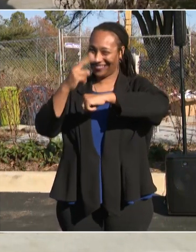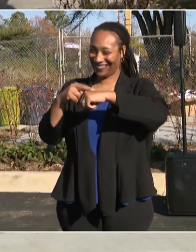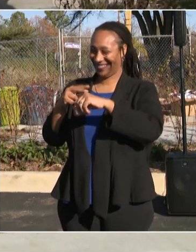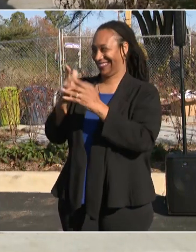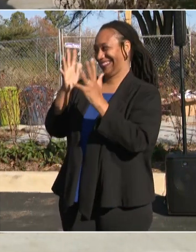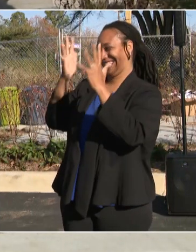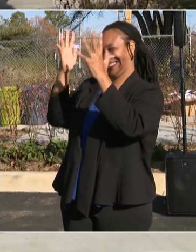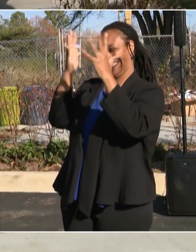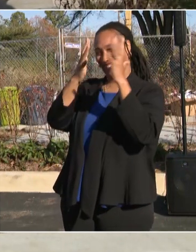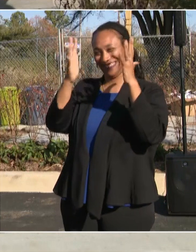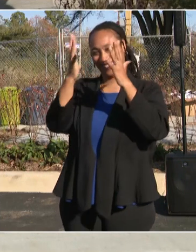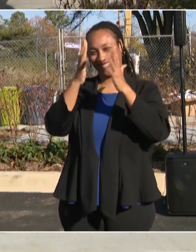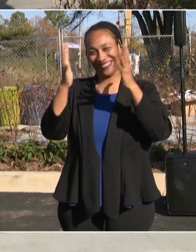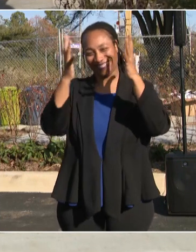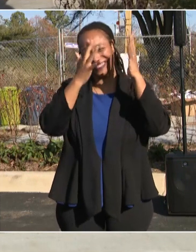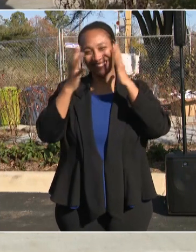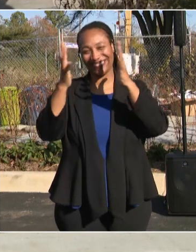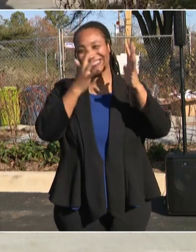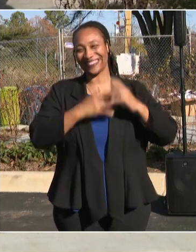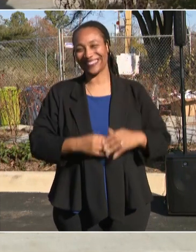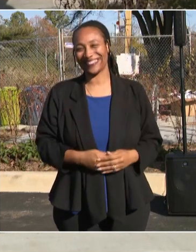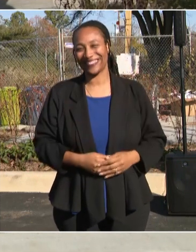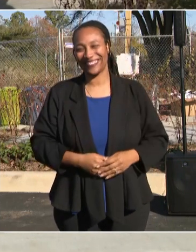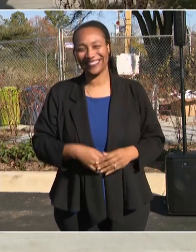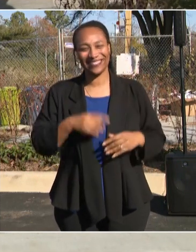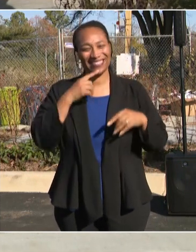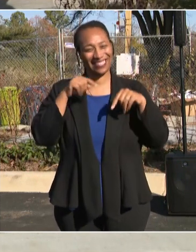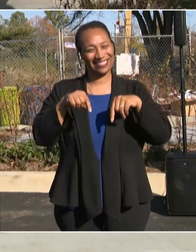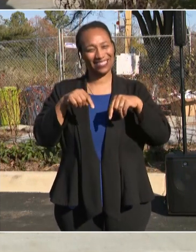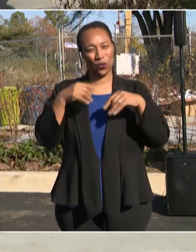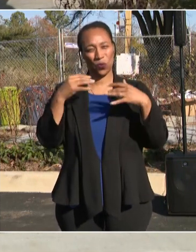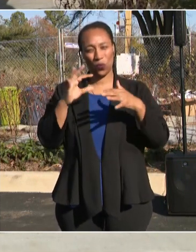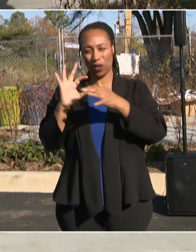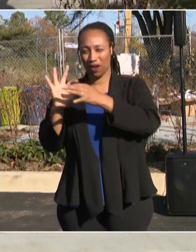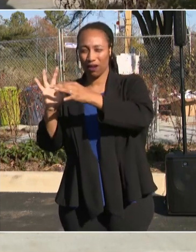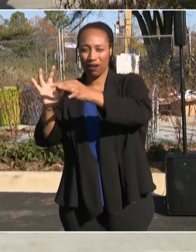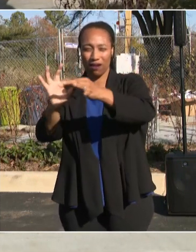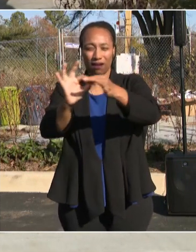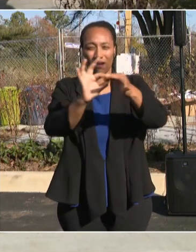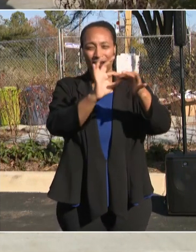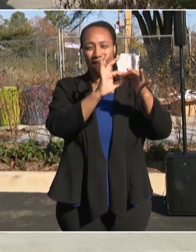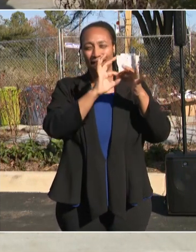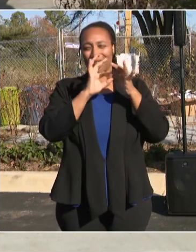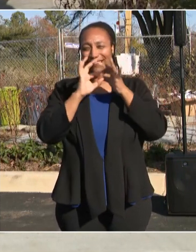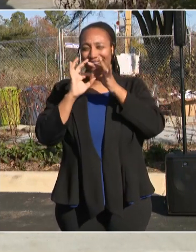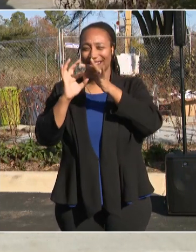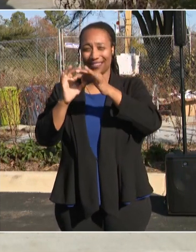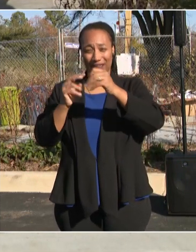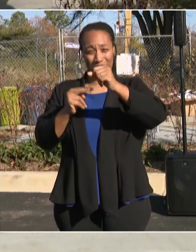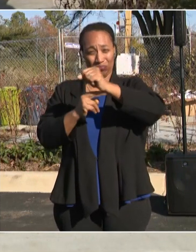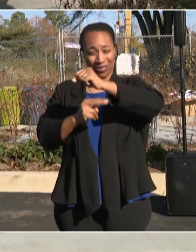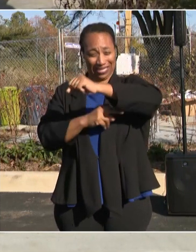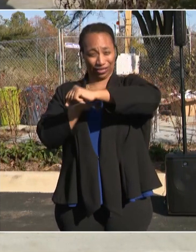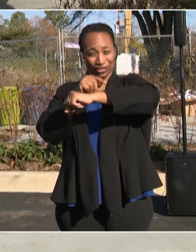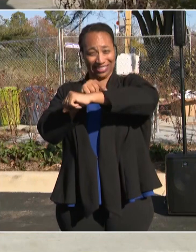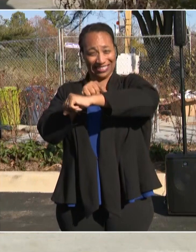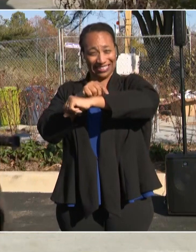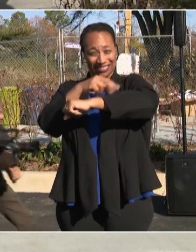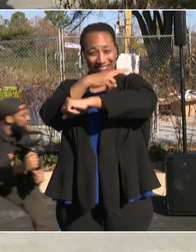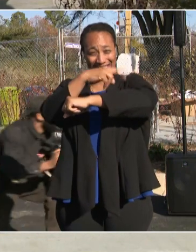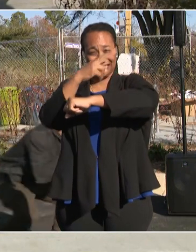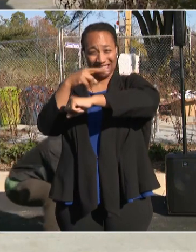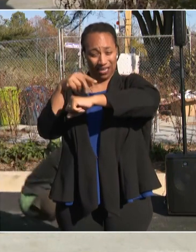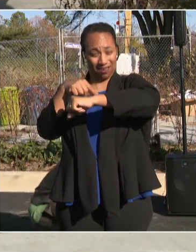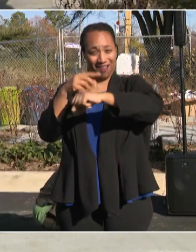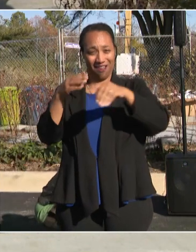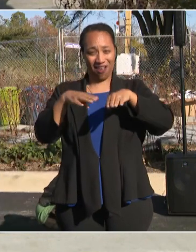It's a connection, as we stood on the bridge when it opened, between our neighborhoods at the time,